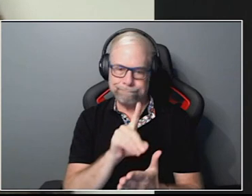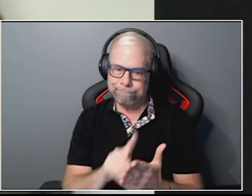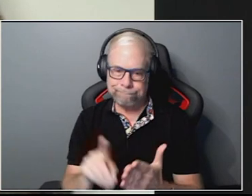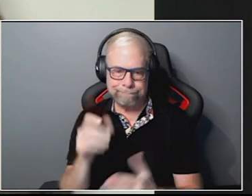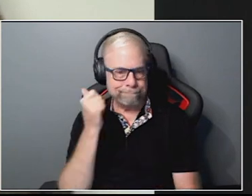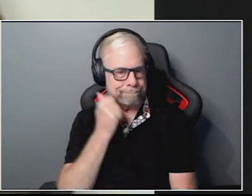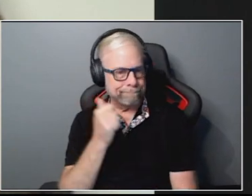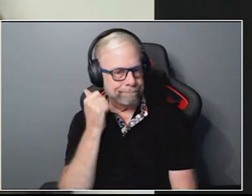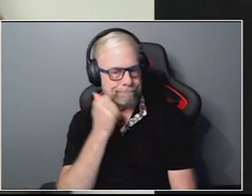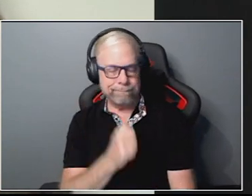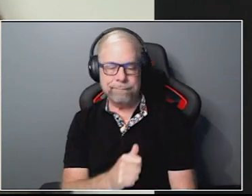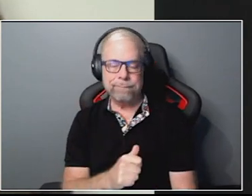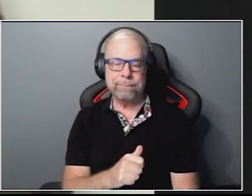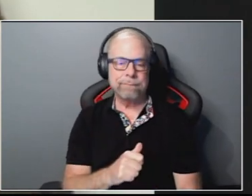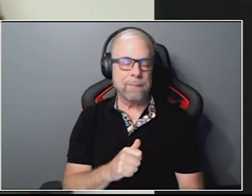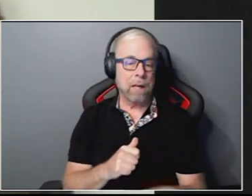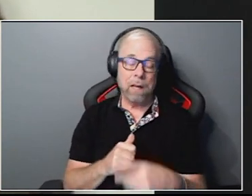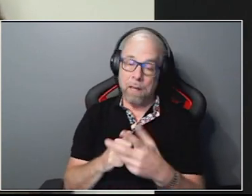shared,